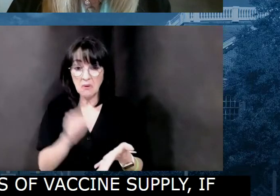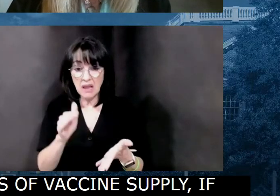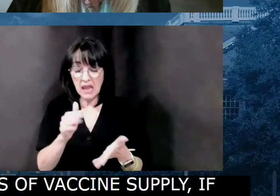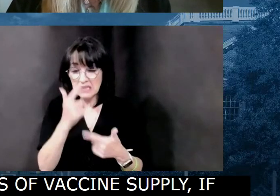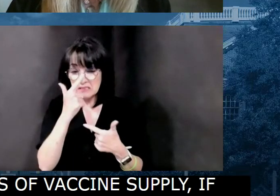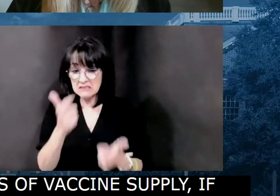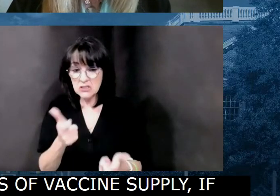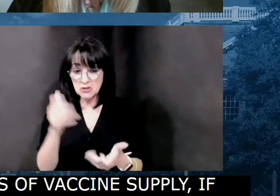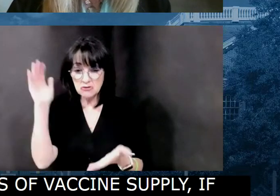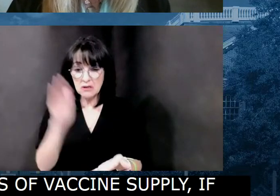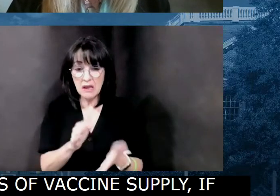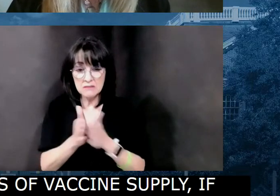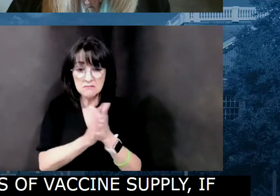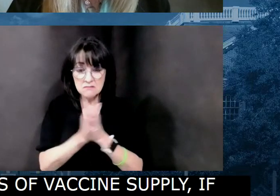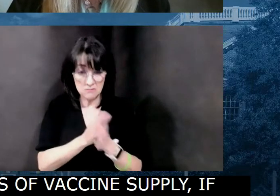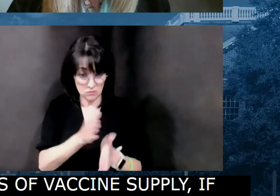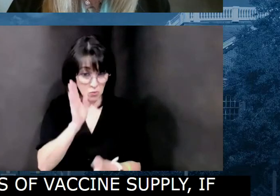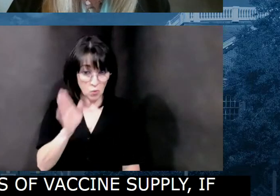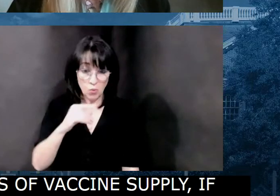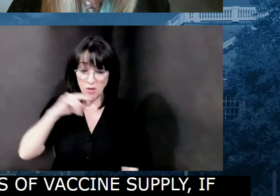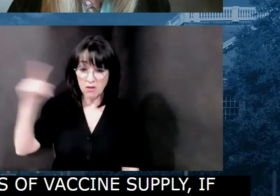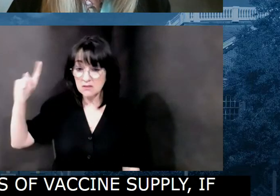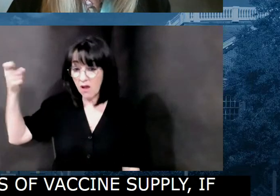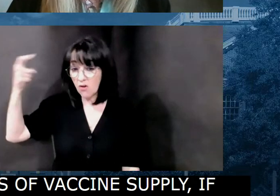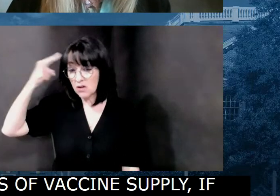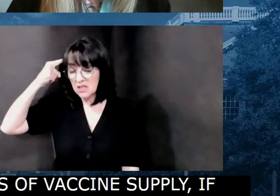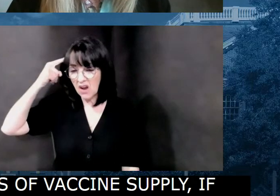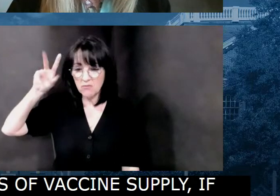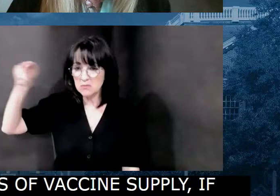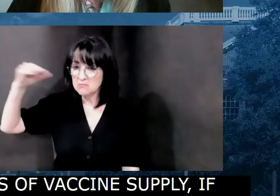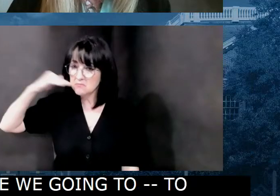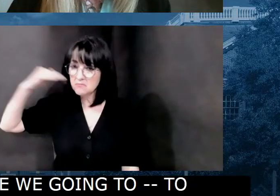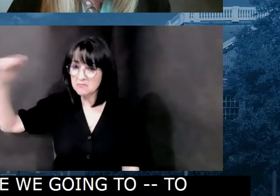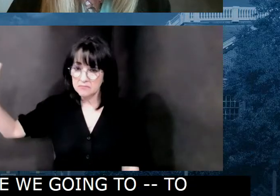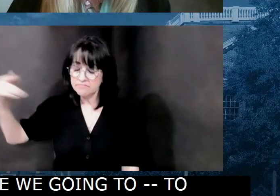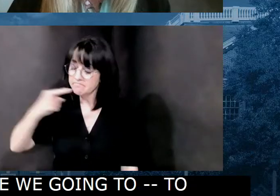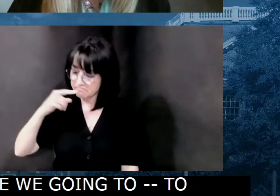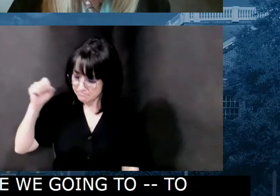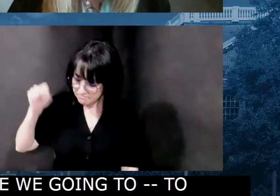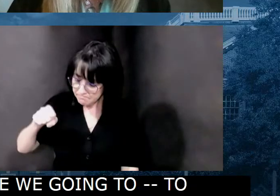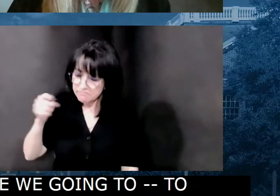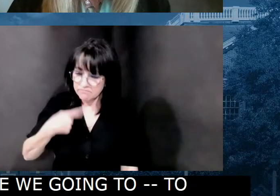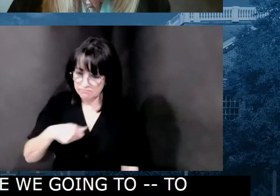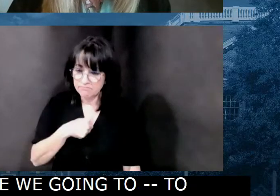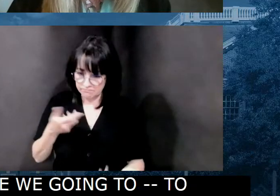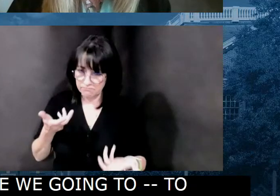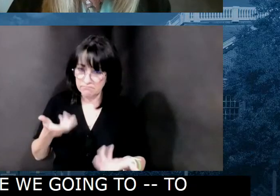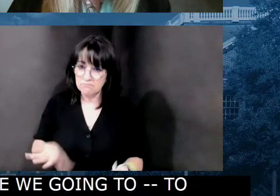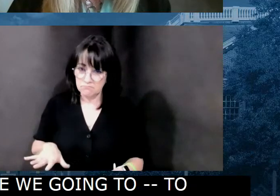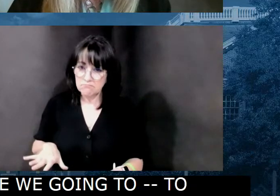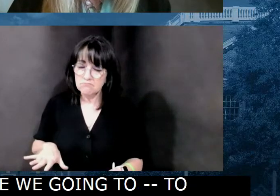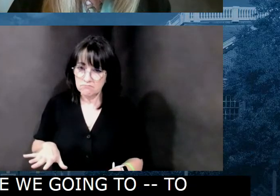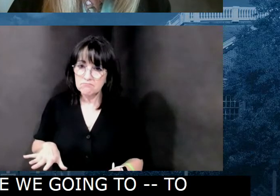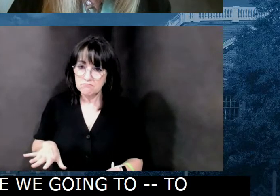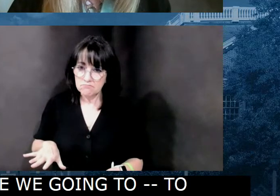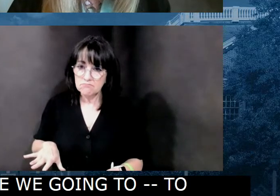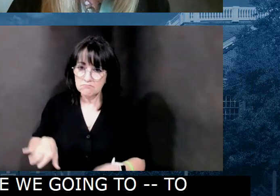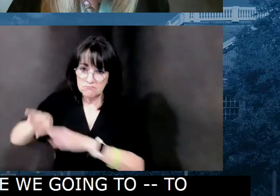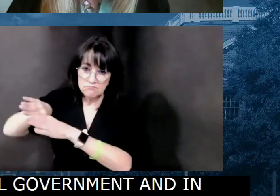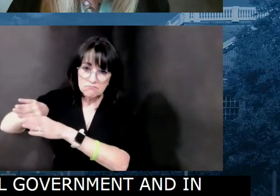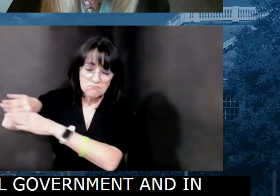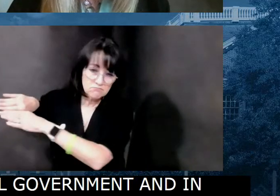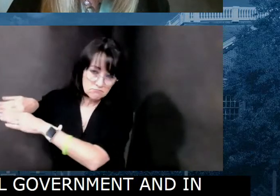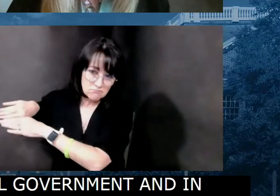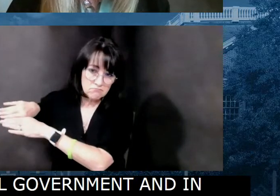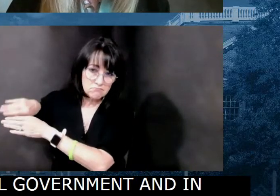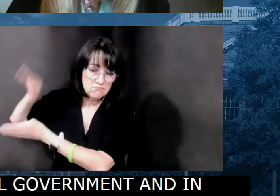there in terms of what we're accepting? Yeah, we already have declined some. I want to say, and I'll ask AJ to help